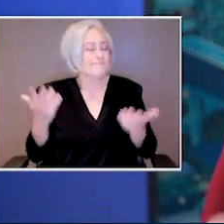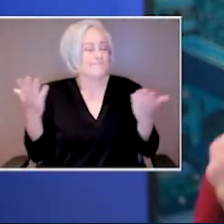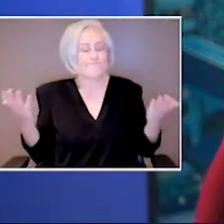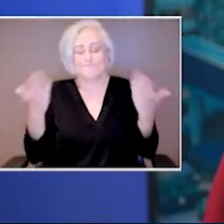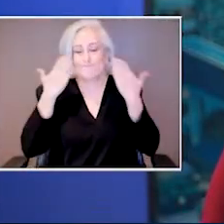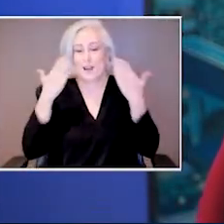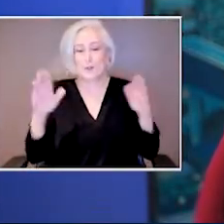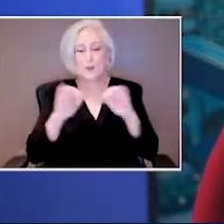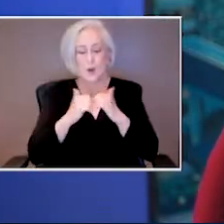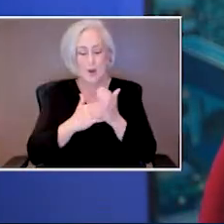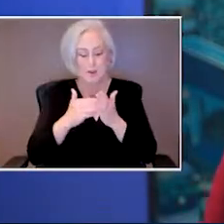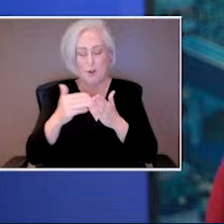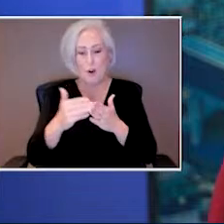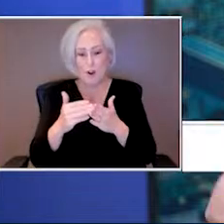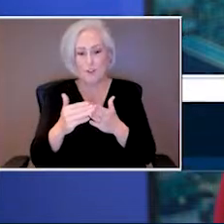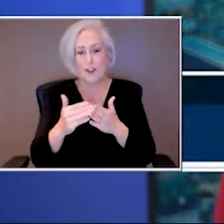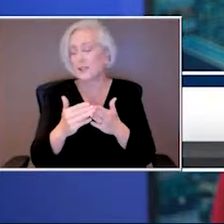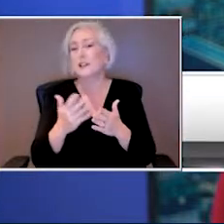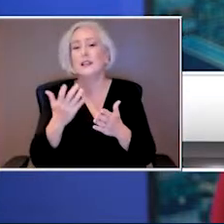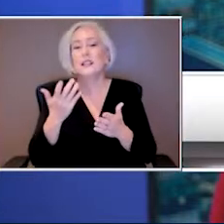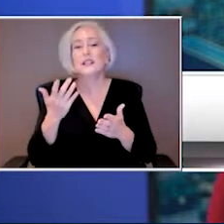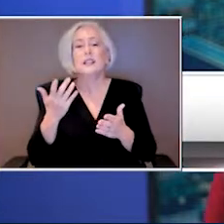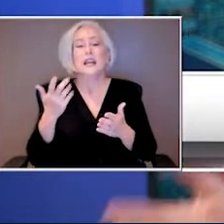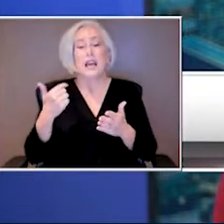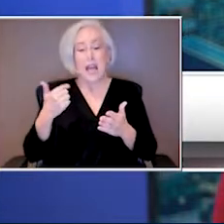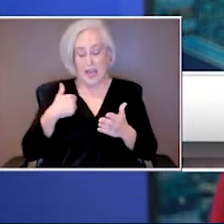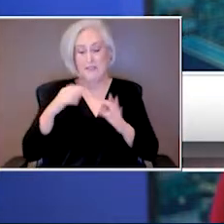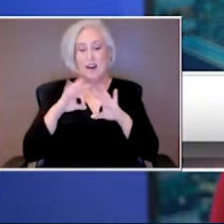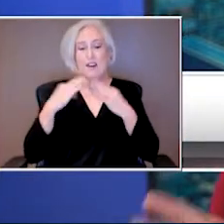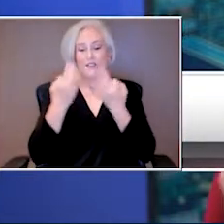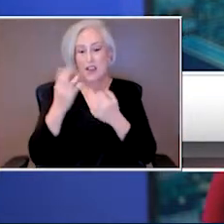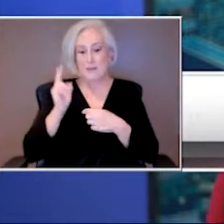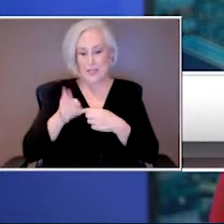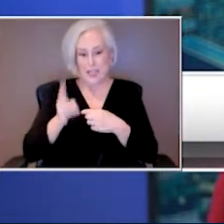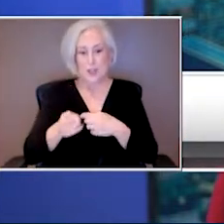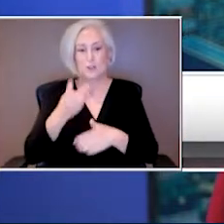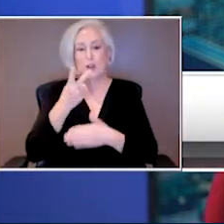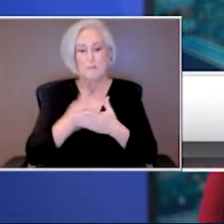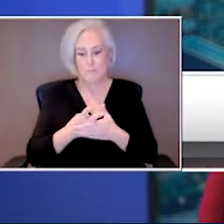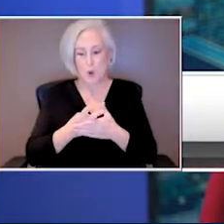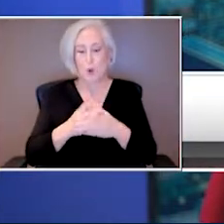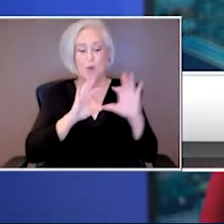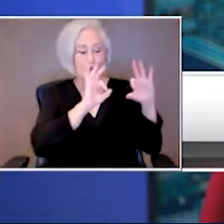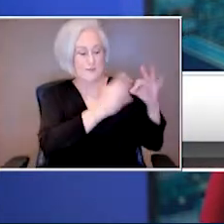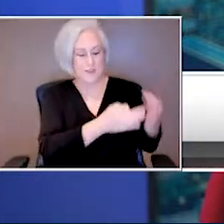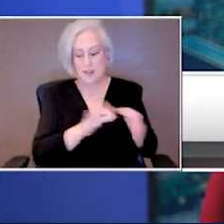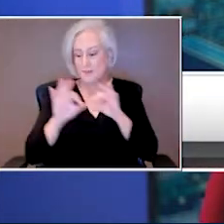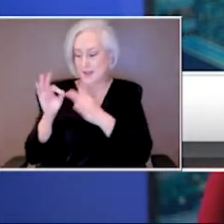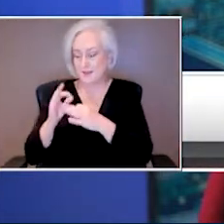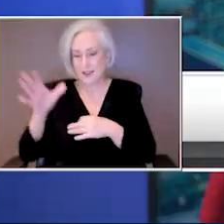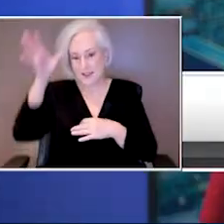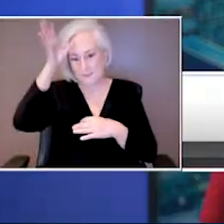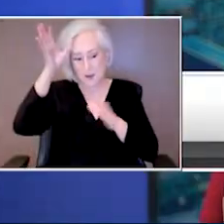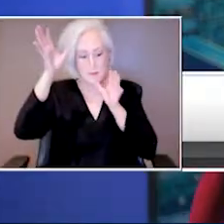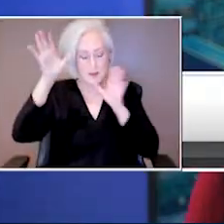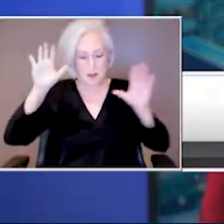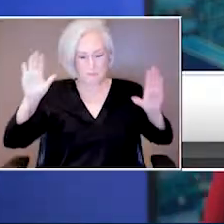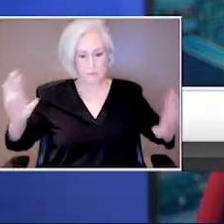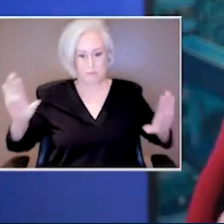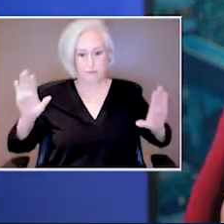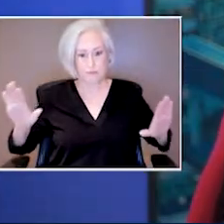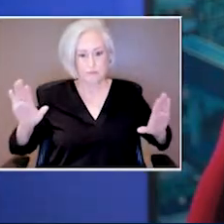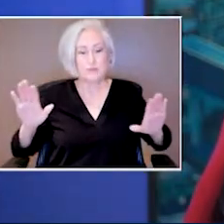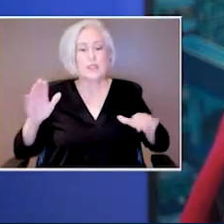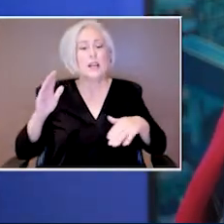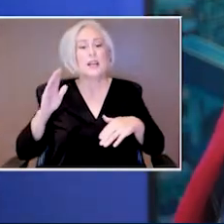doing them. I have a family history on both sides of my family that I was aware of, and so I would